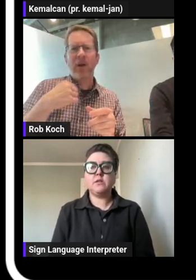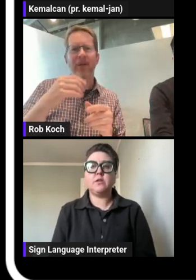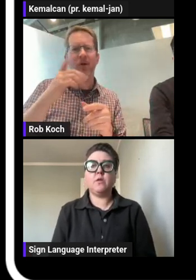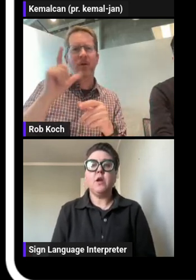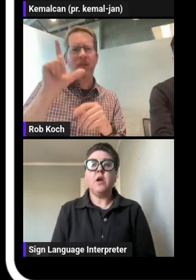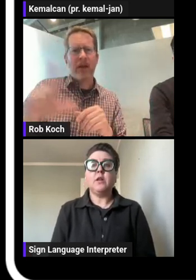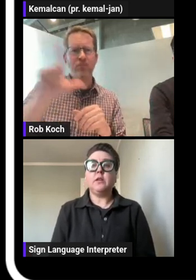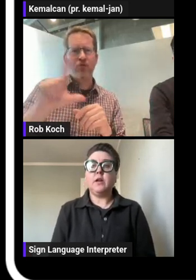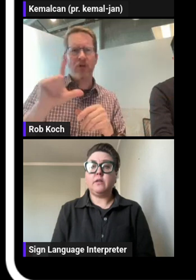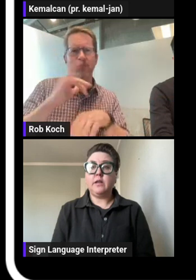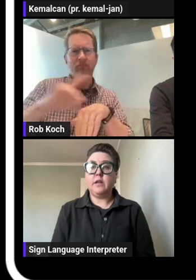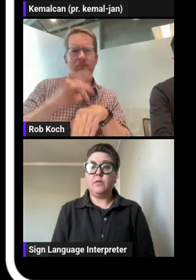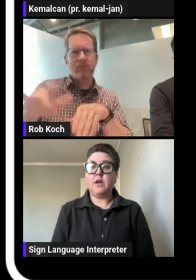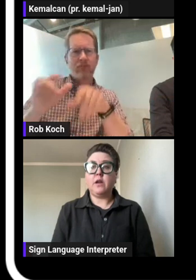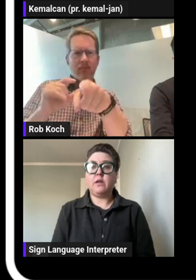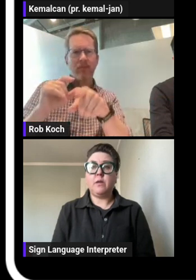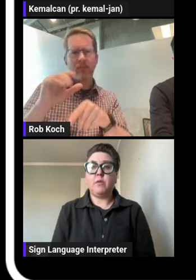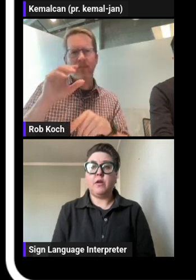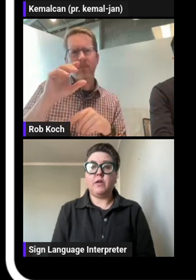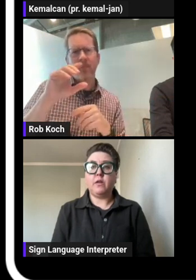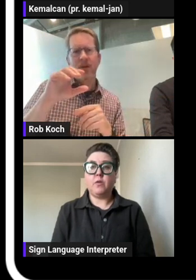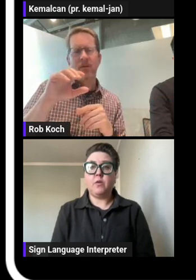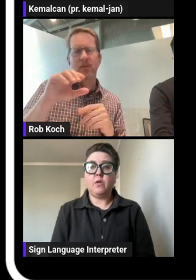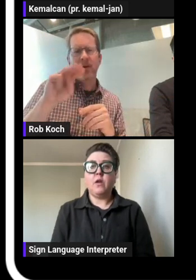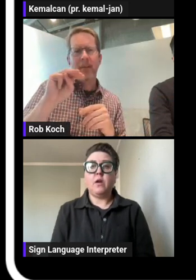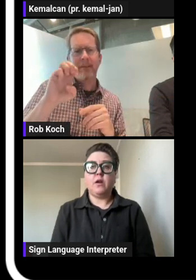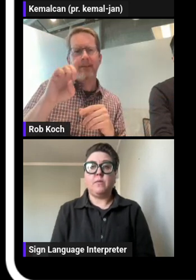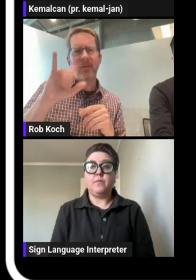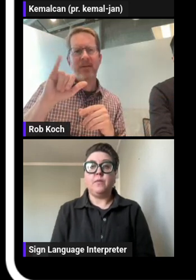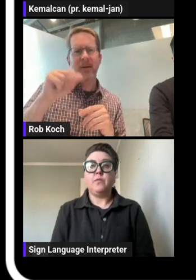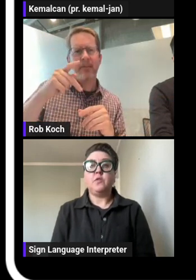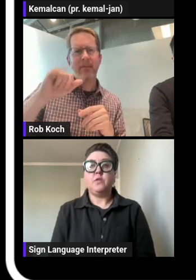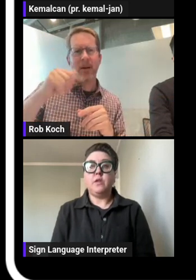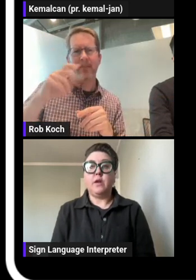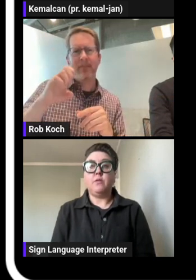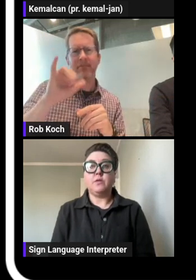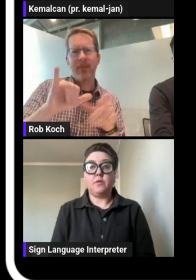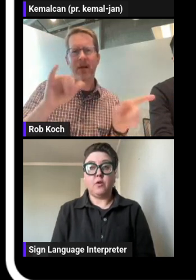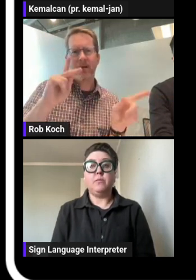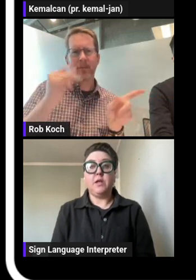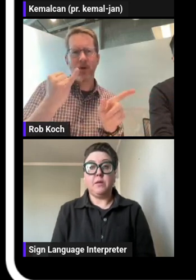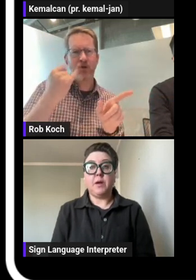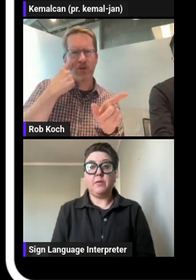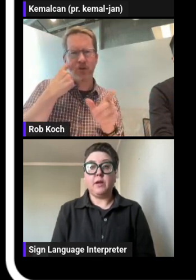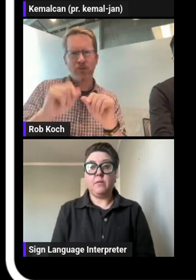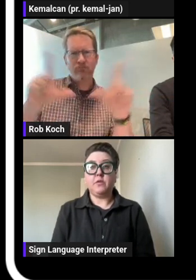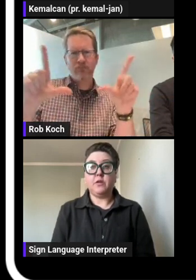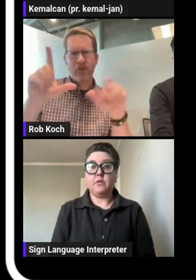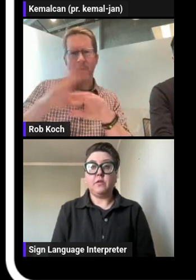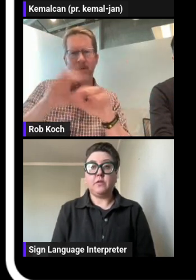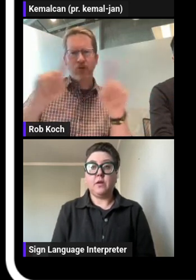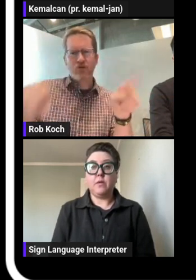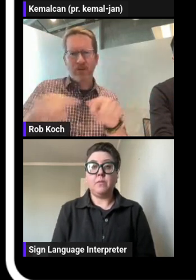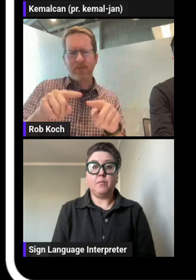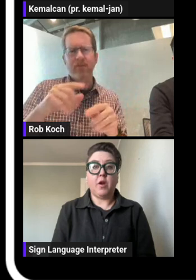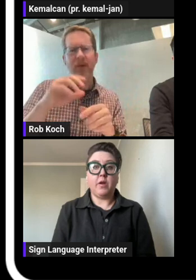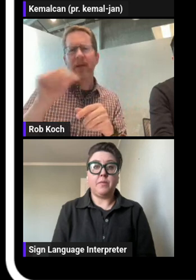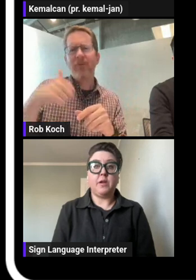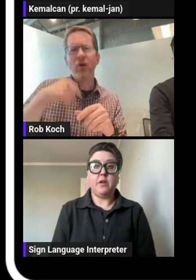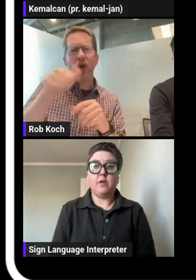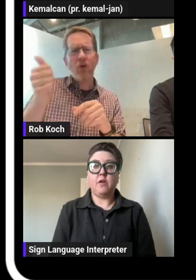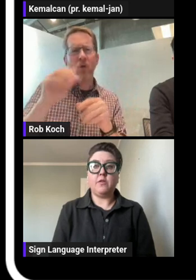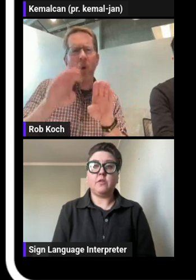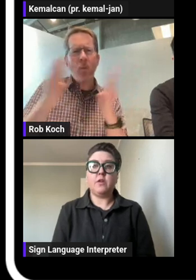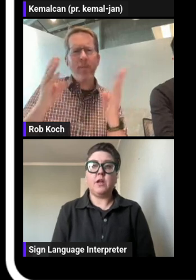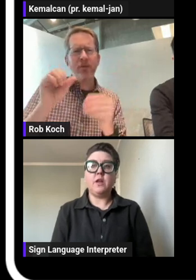recognize. So luckily, we had a library available that was called MediaPipe, like Kemalcan just brought